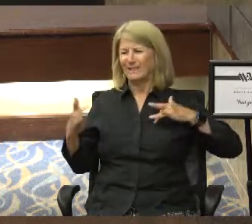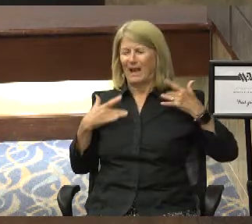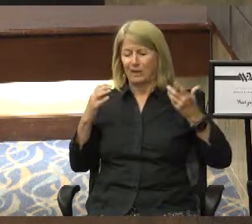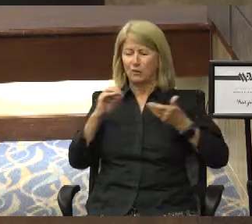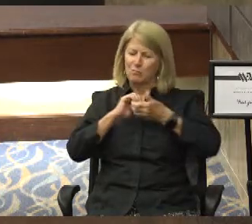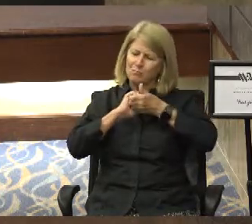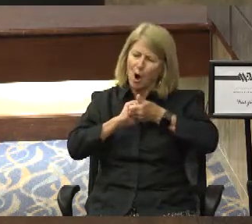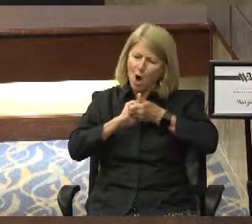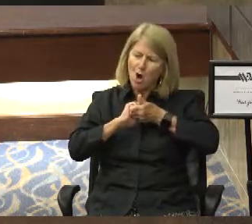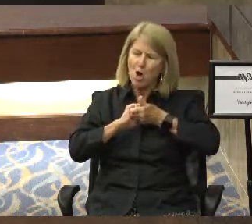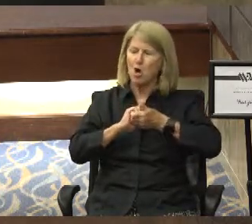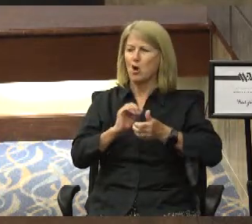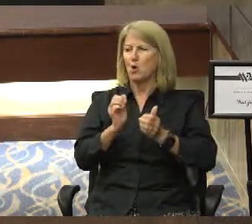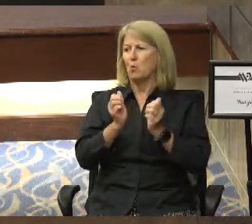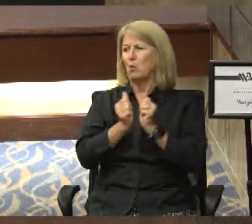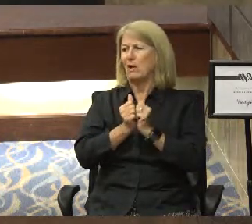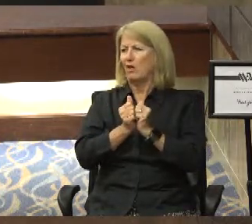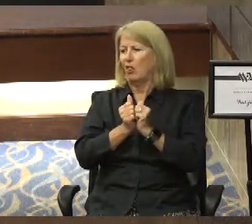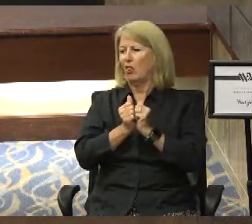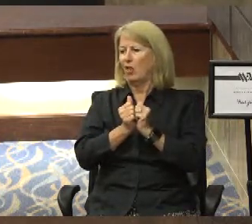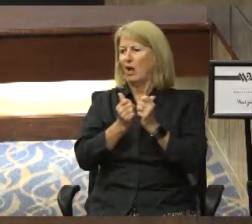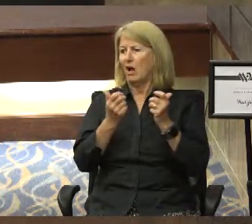partner with